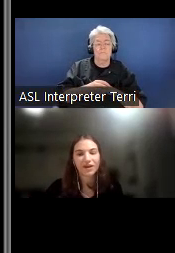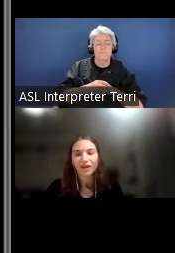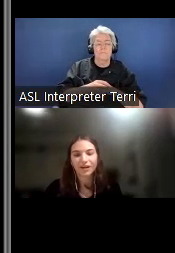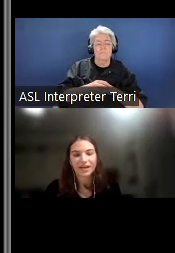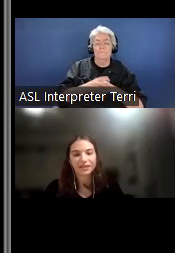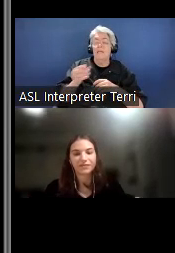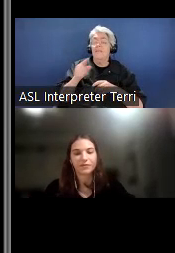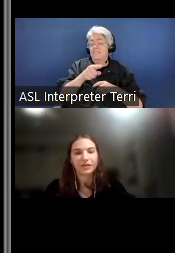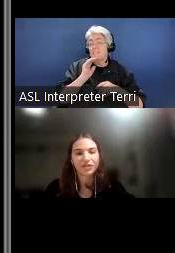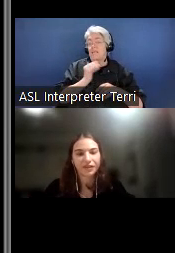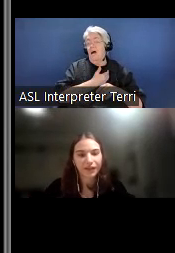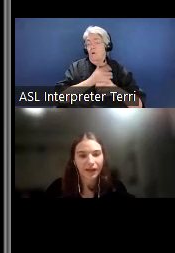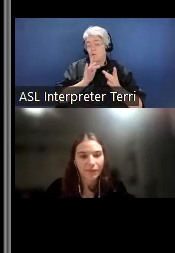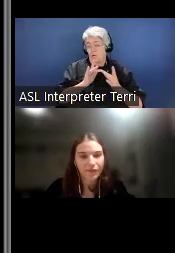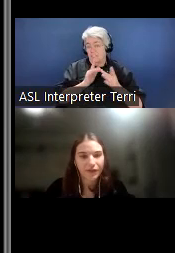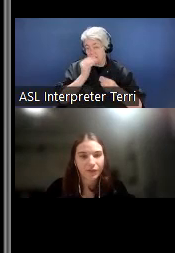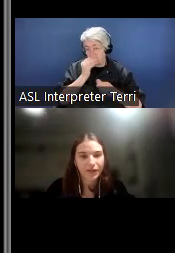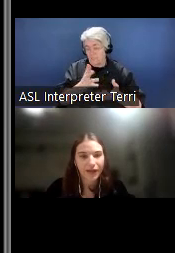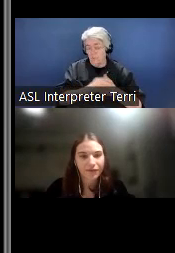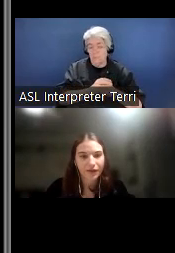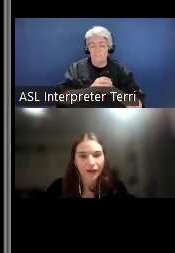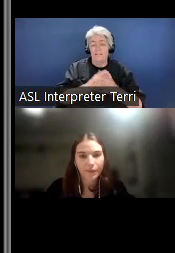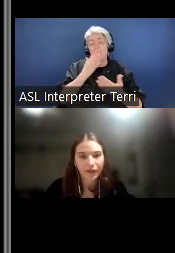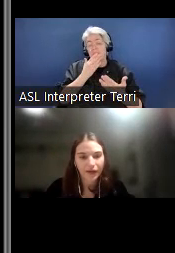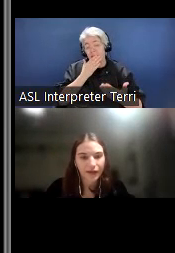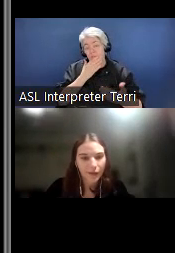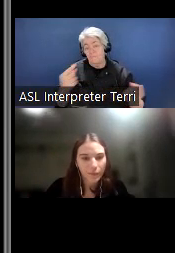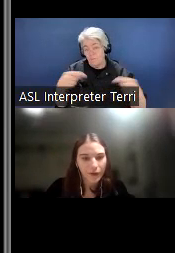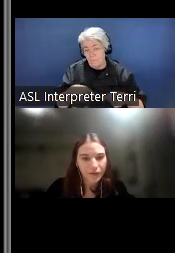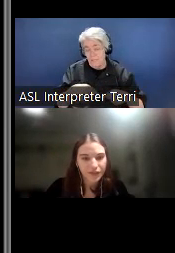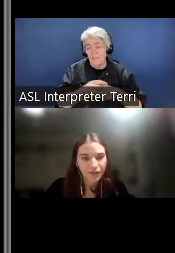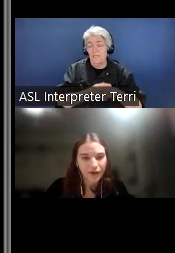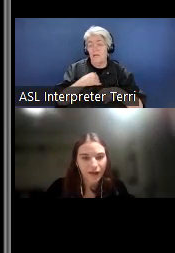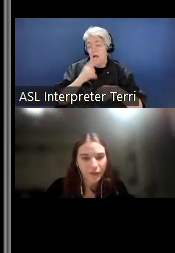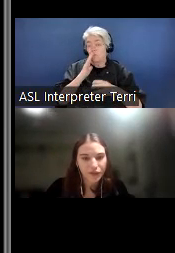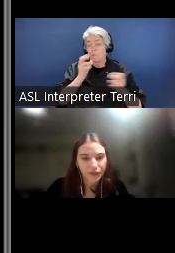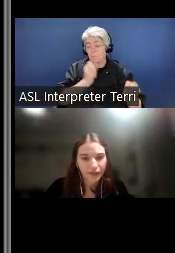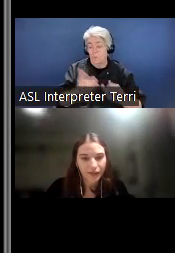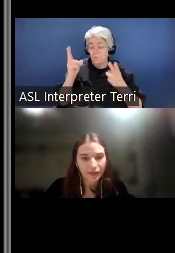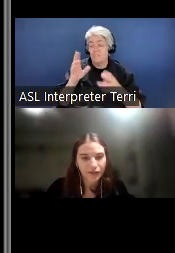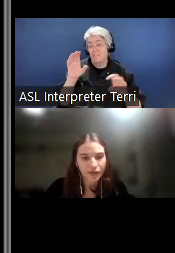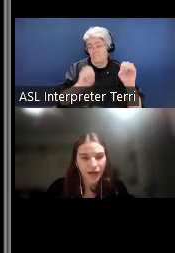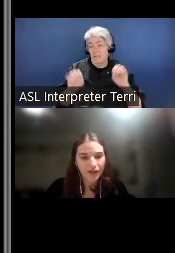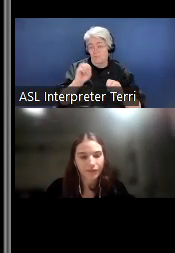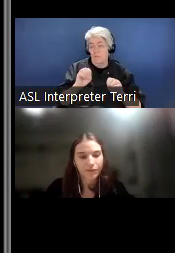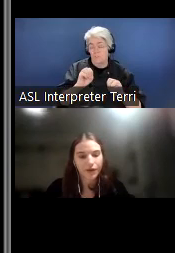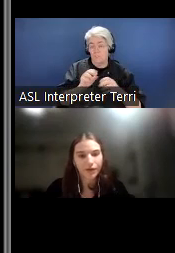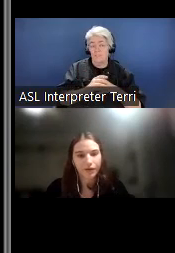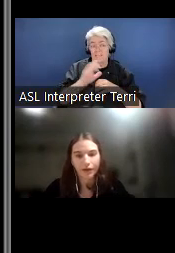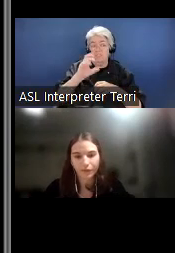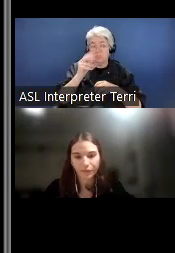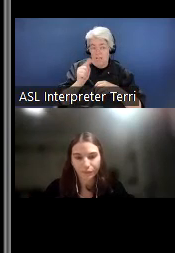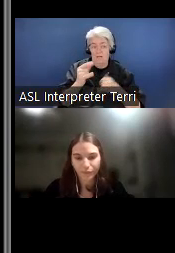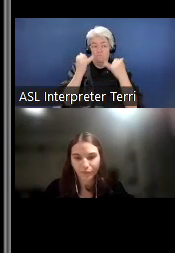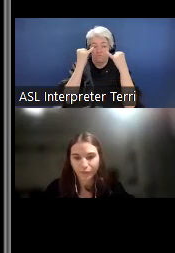So this is our contact information. Thank you again for coming, and I will post the evaluation link in the chat